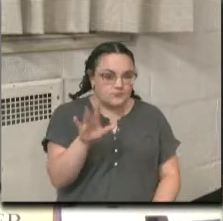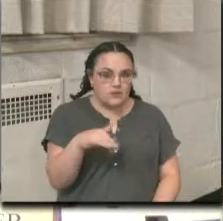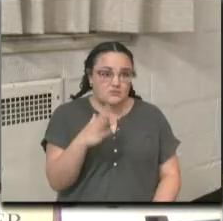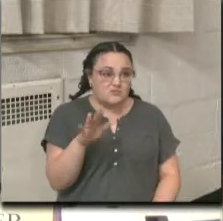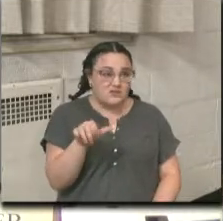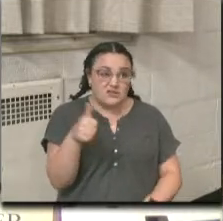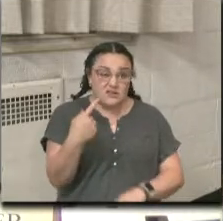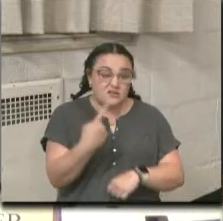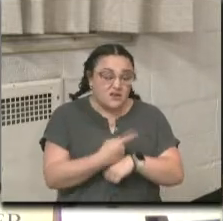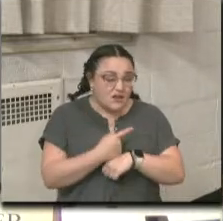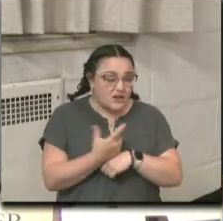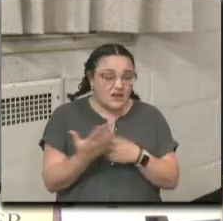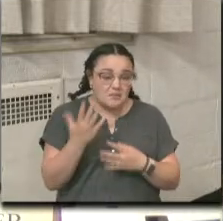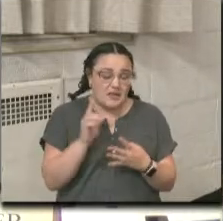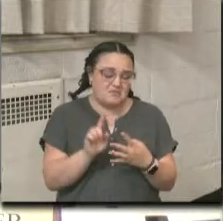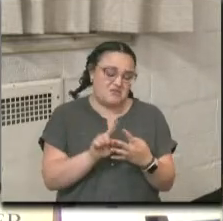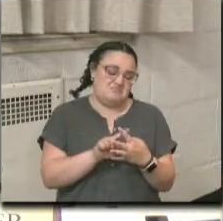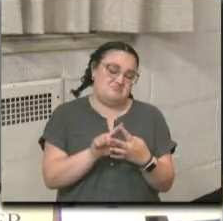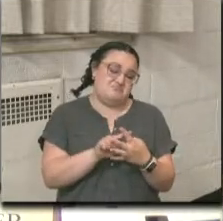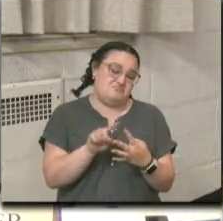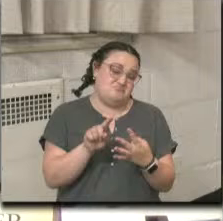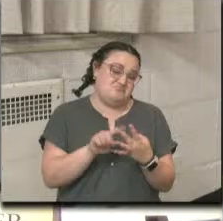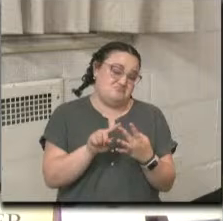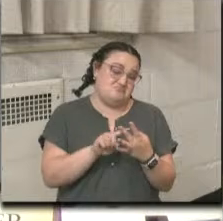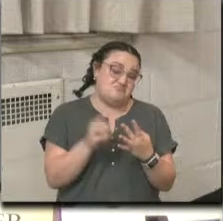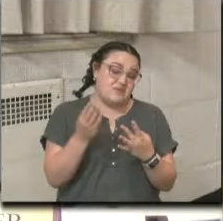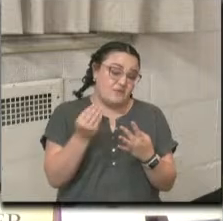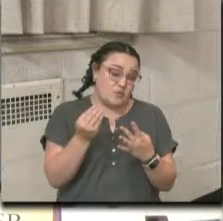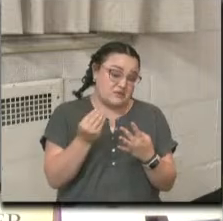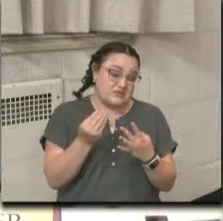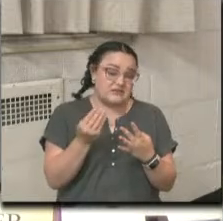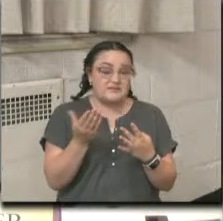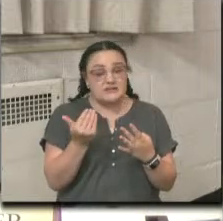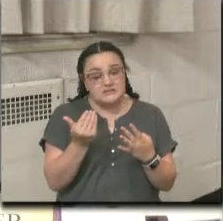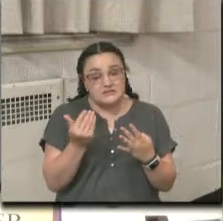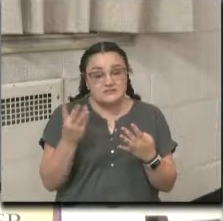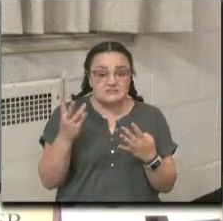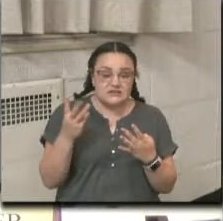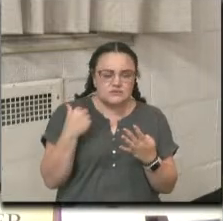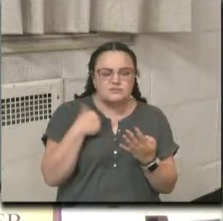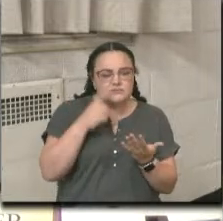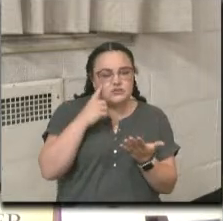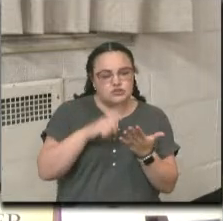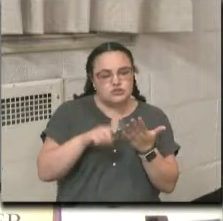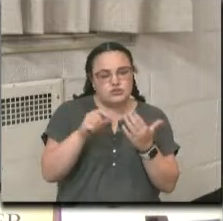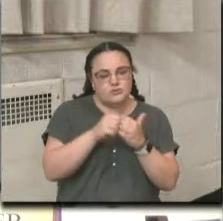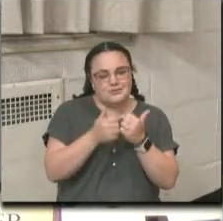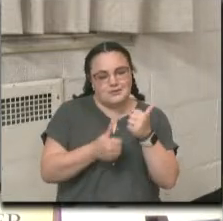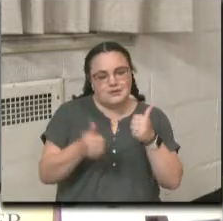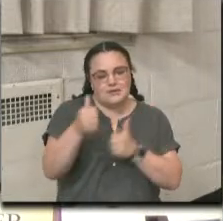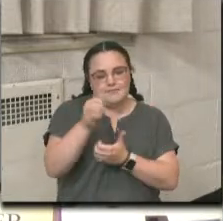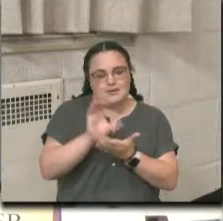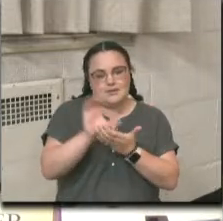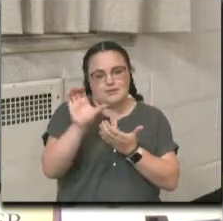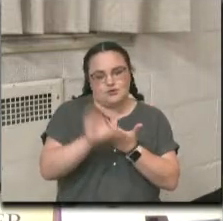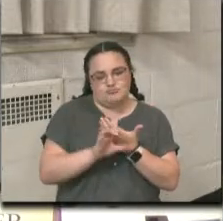another day, maybe the week of the 14th. So the 15th or the 16th, we would have to check with the administration calendar.